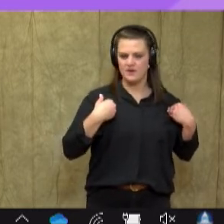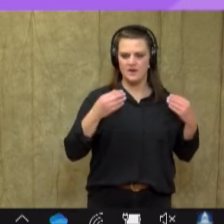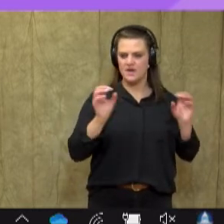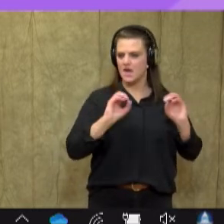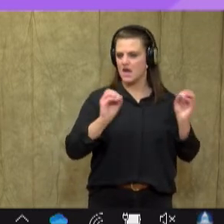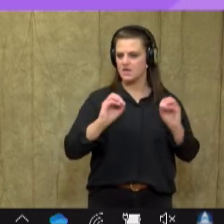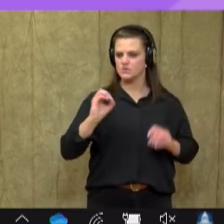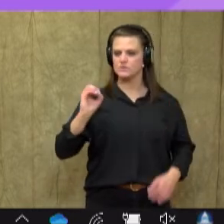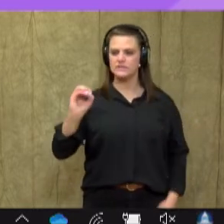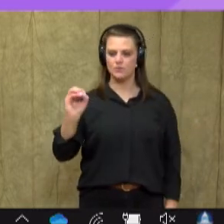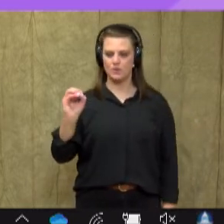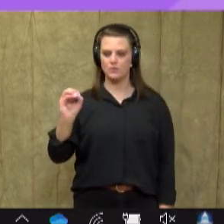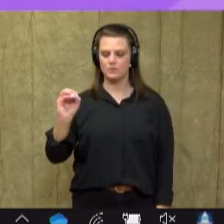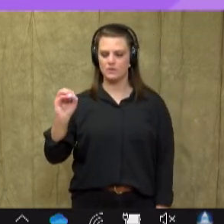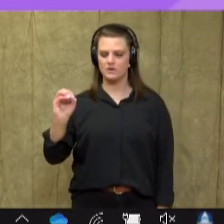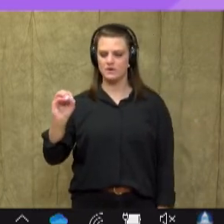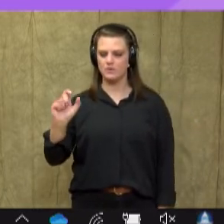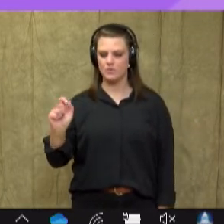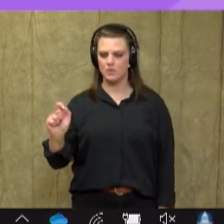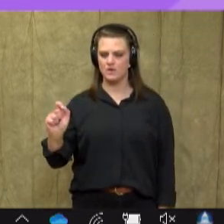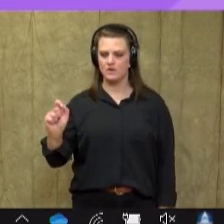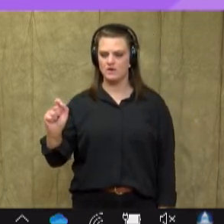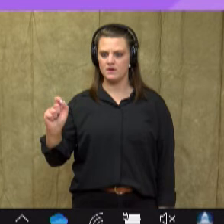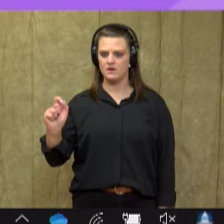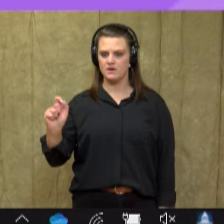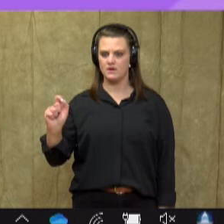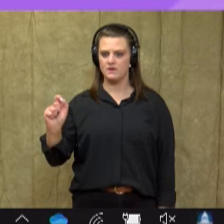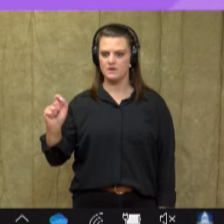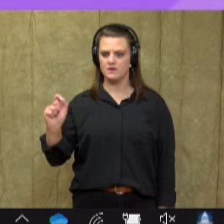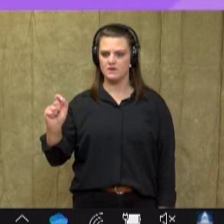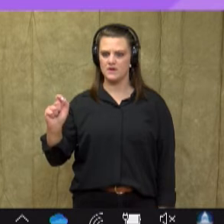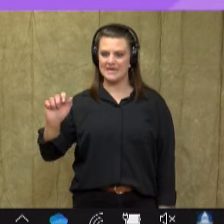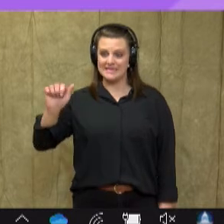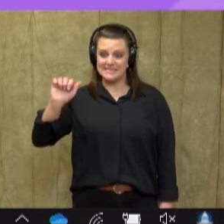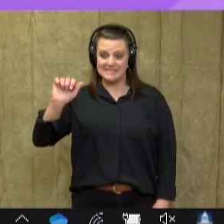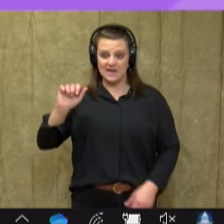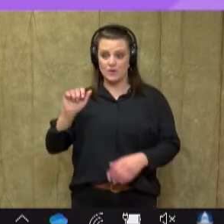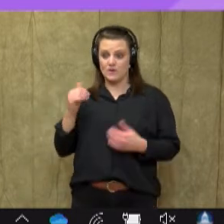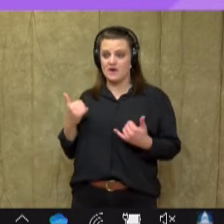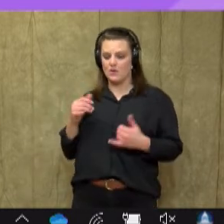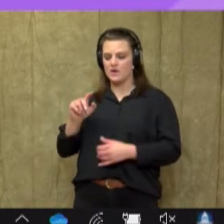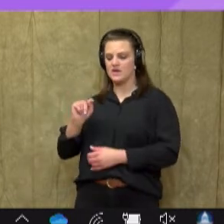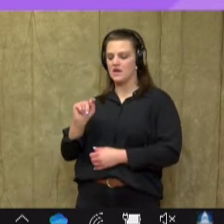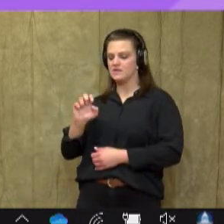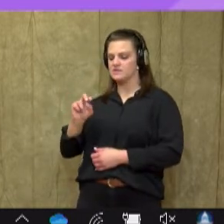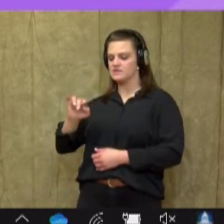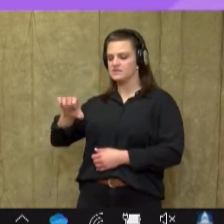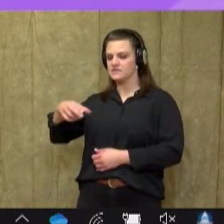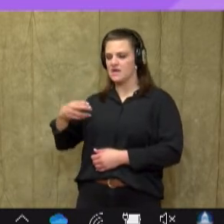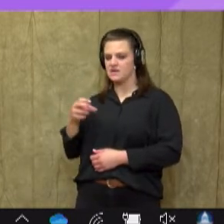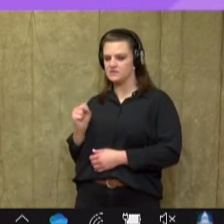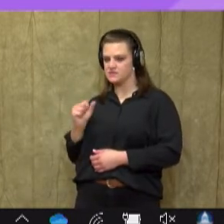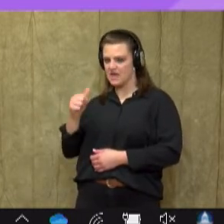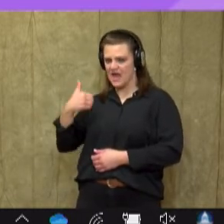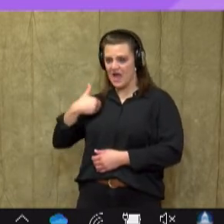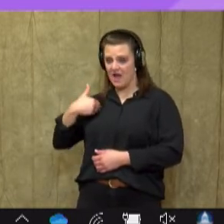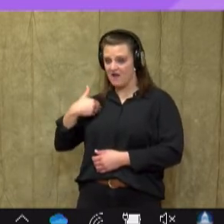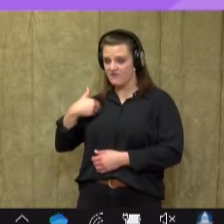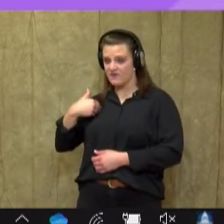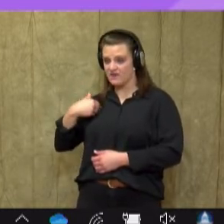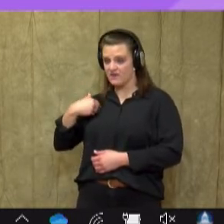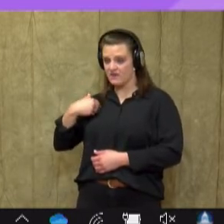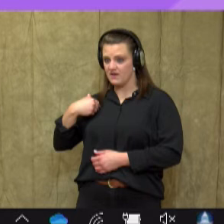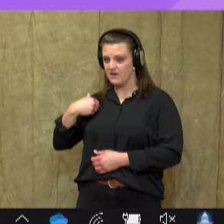numbers, so I'm going to put a 0. Do I have any tenths? I sure don't. Think